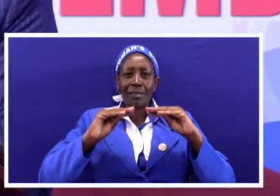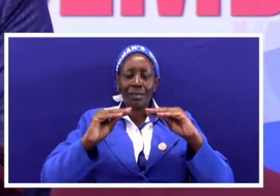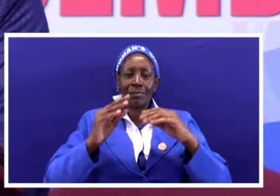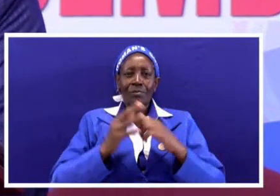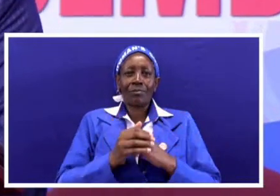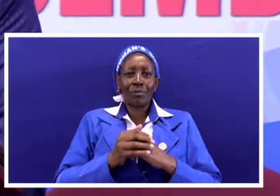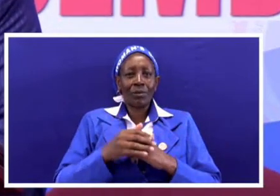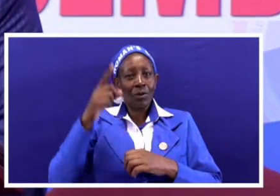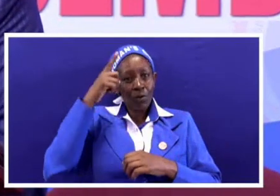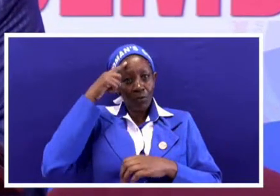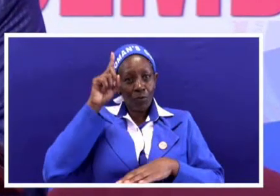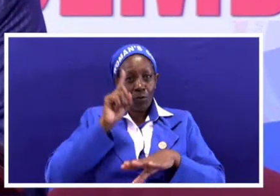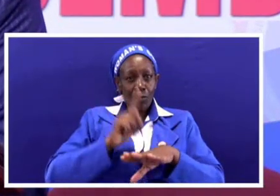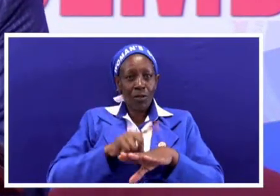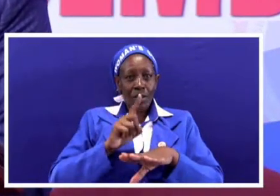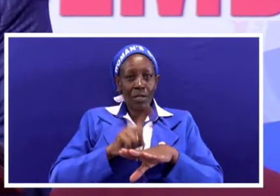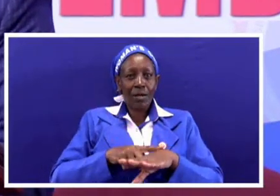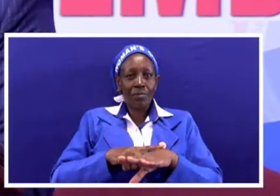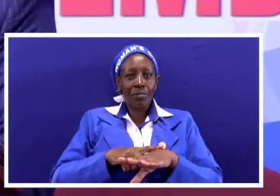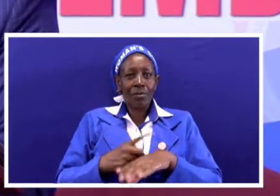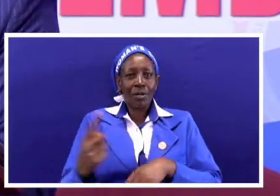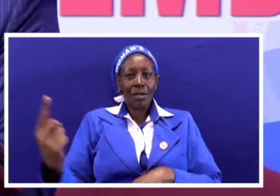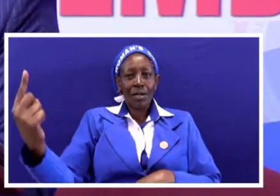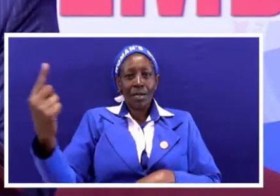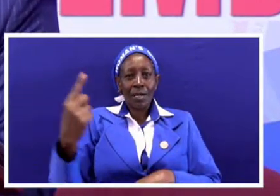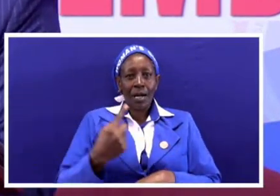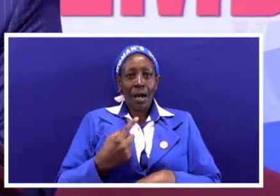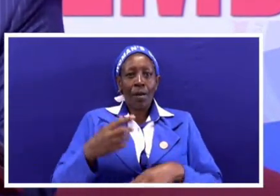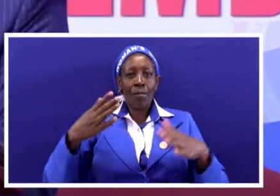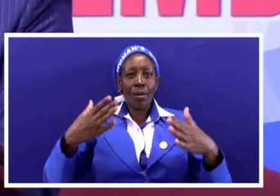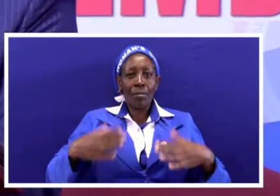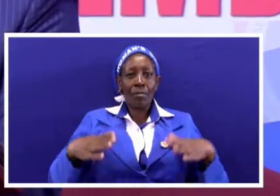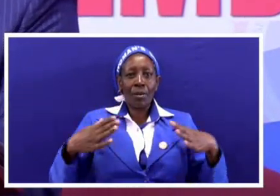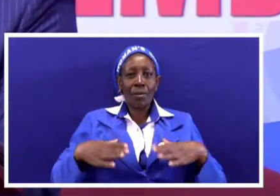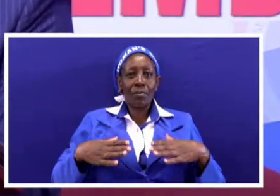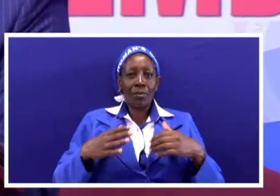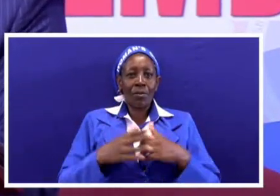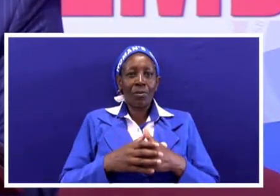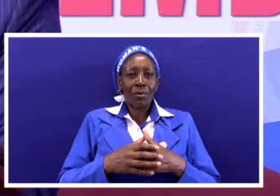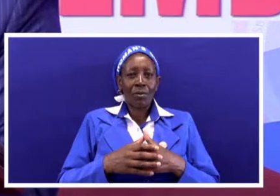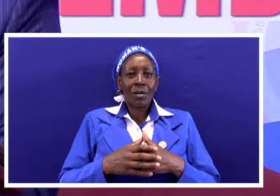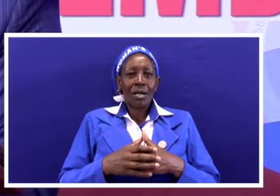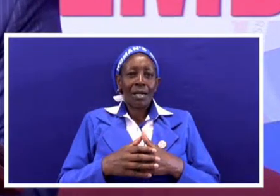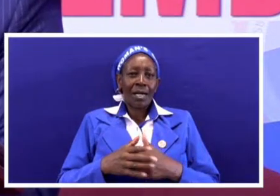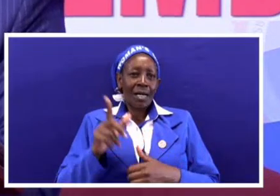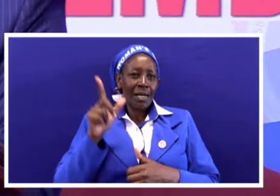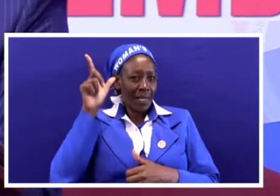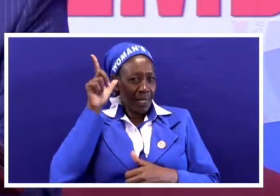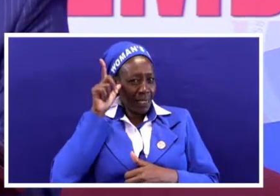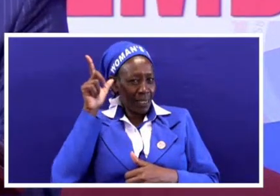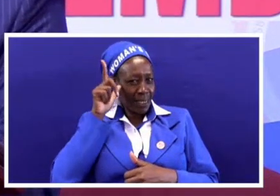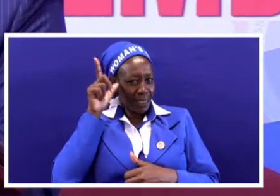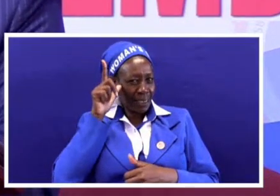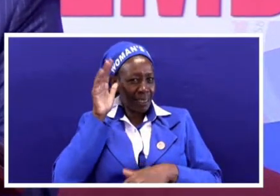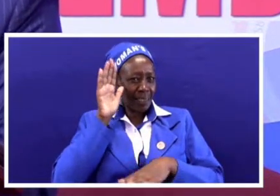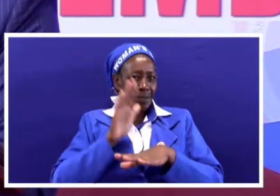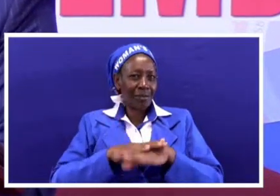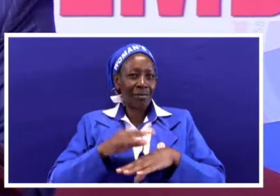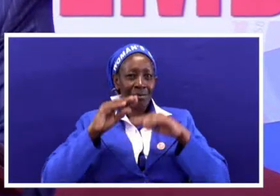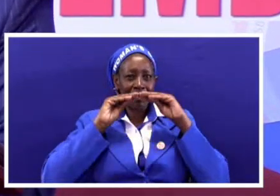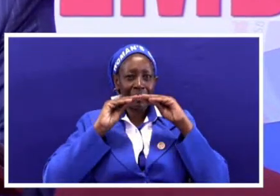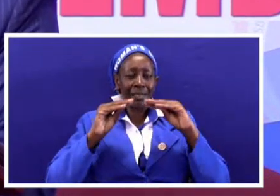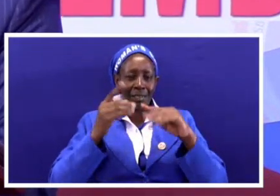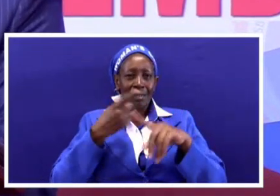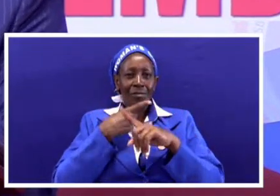For the time is coming when people will not endure sound teaching, but having itching ears, they will accumulate for